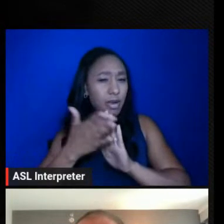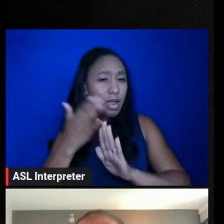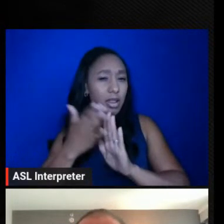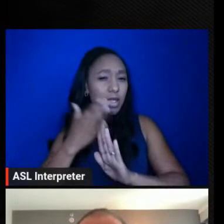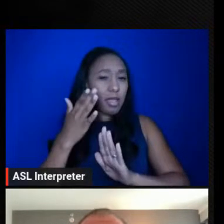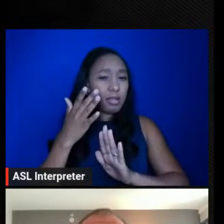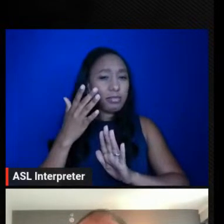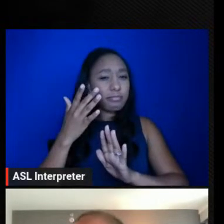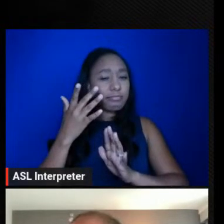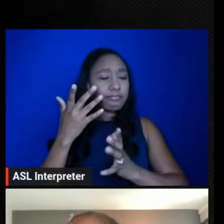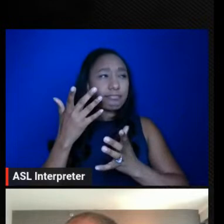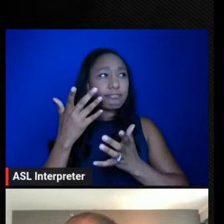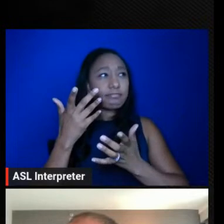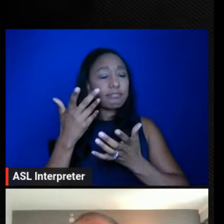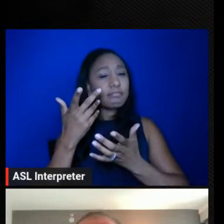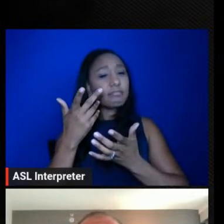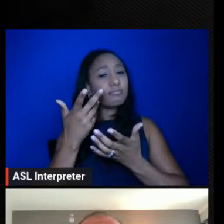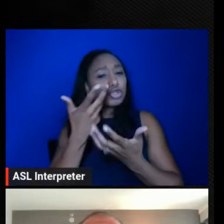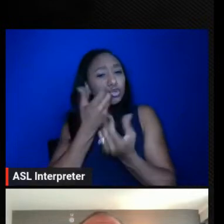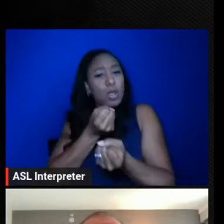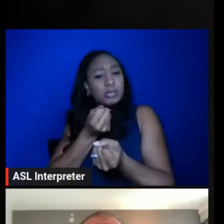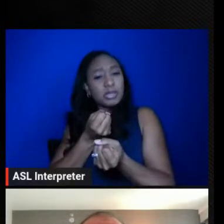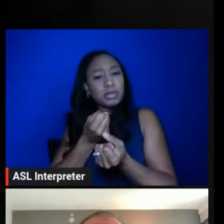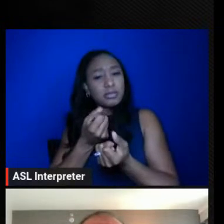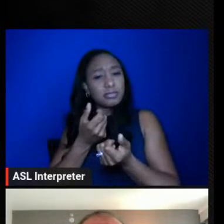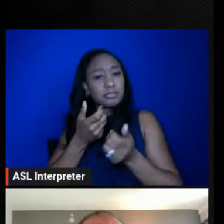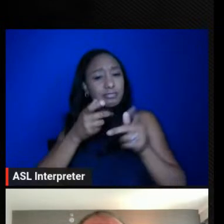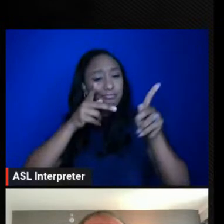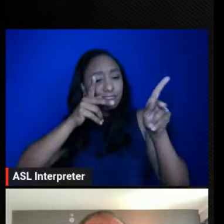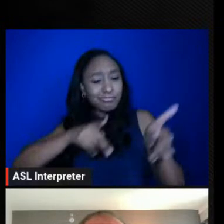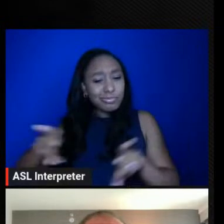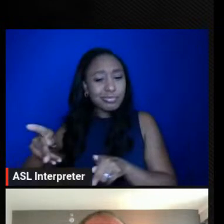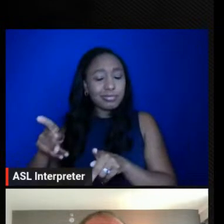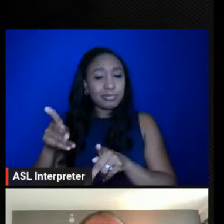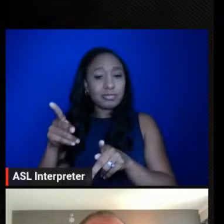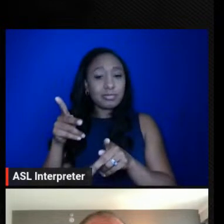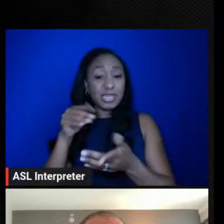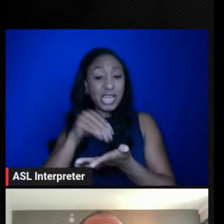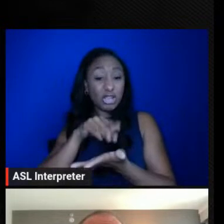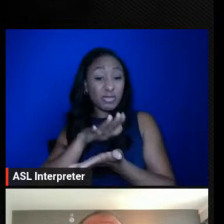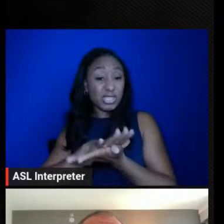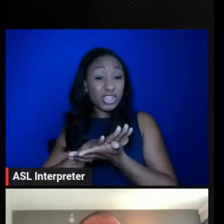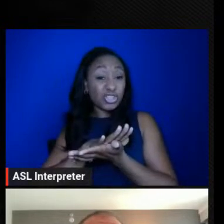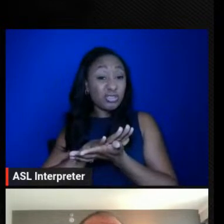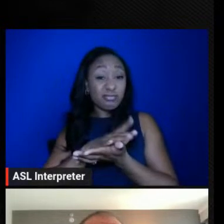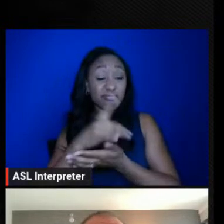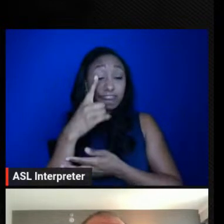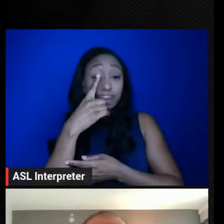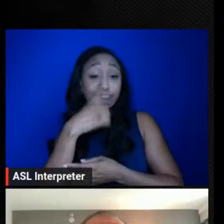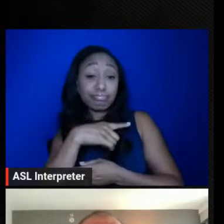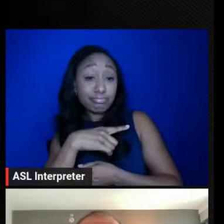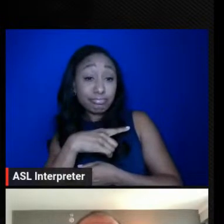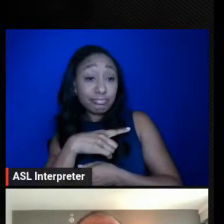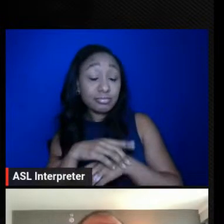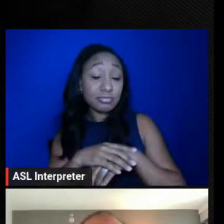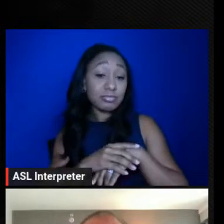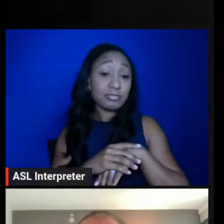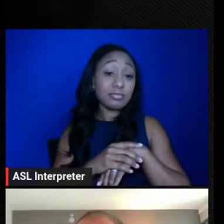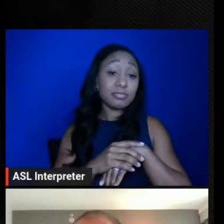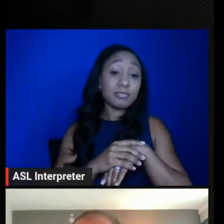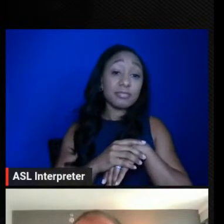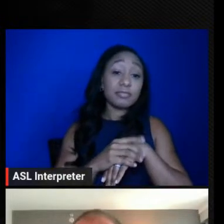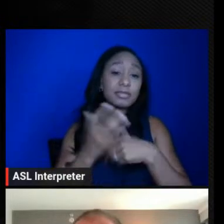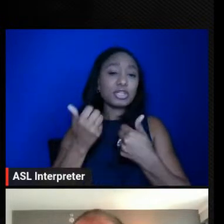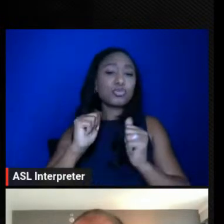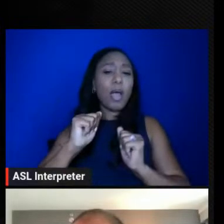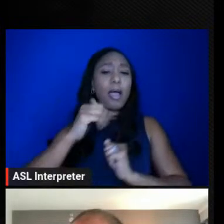circles of trusted participants and forged documents and disguise. The direction